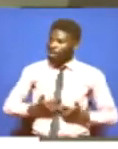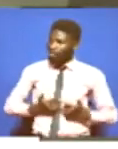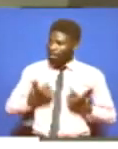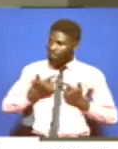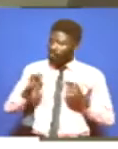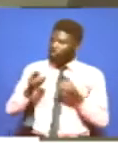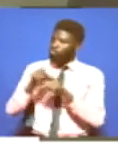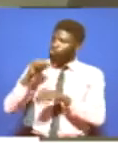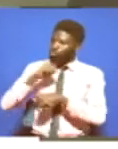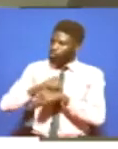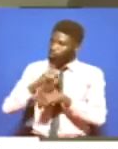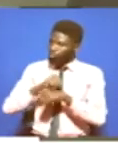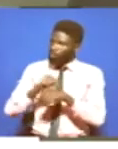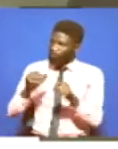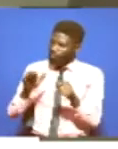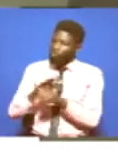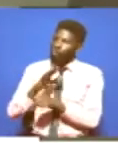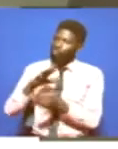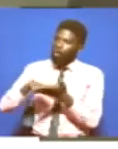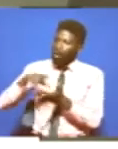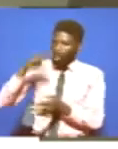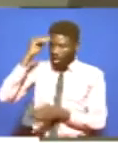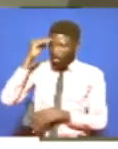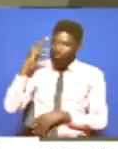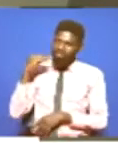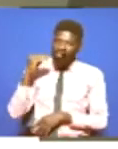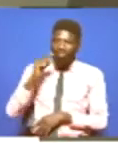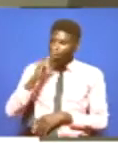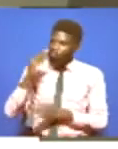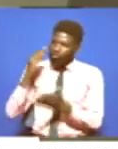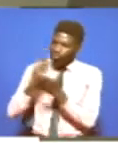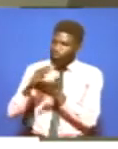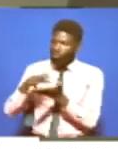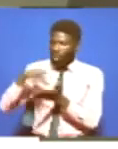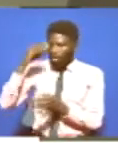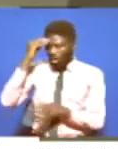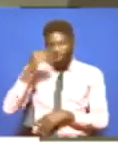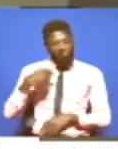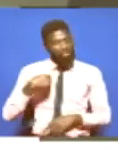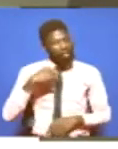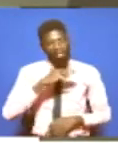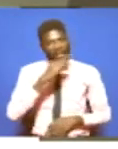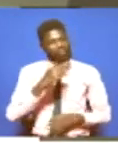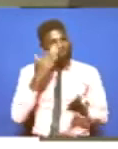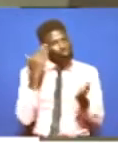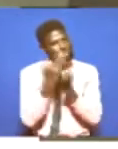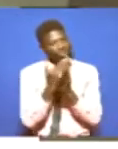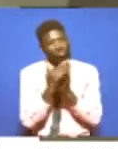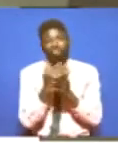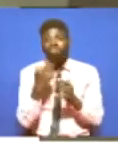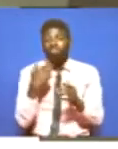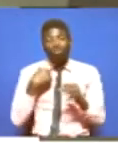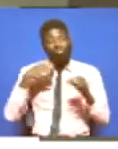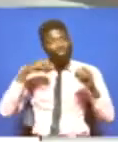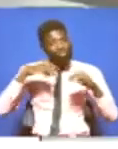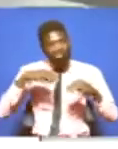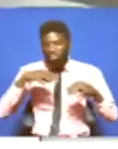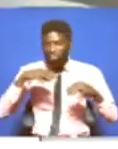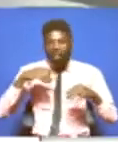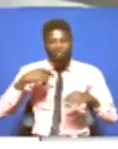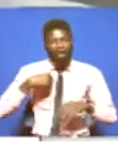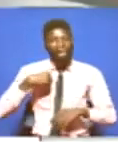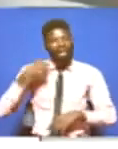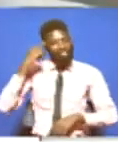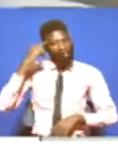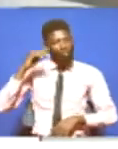complete learning experience. Learning experience. You never stop learning. I have never stopped. I don't think I'm going to. Although I think that every day